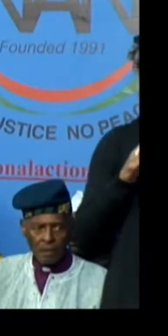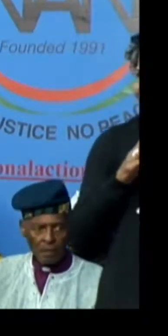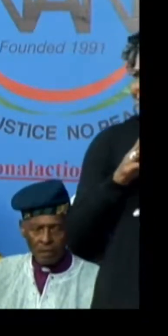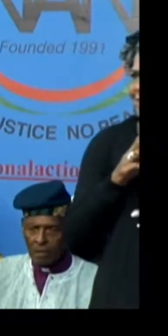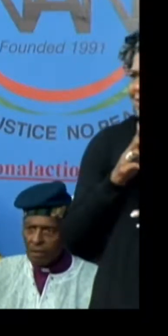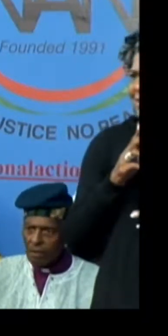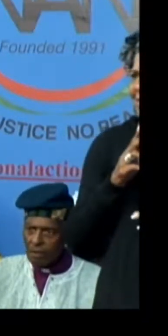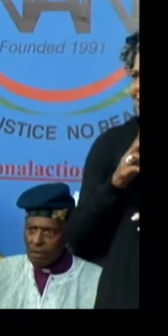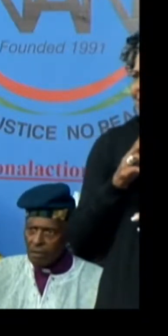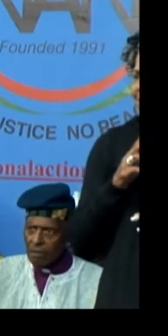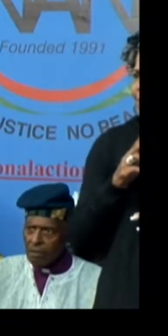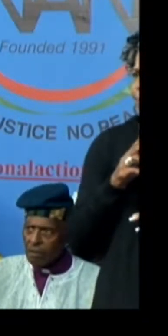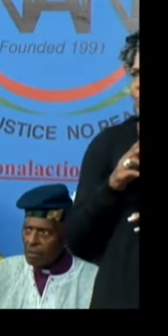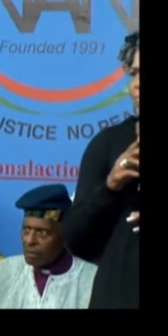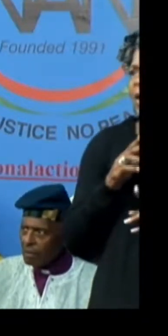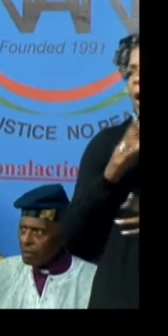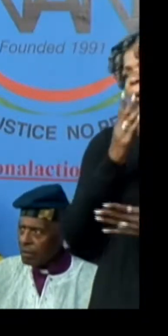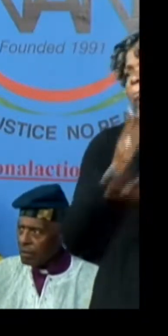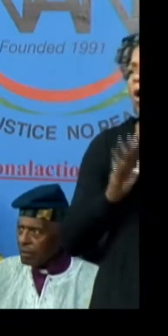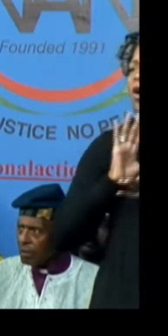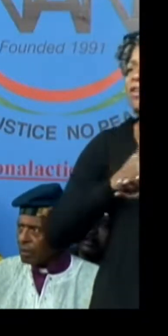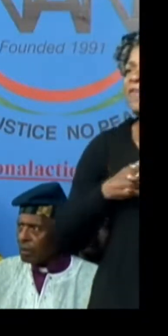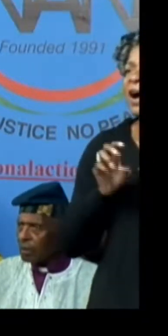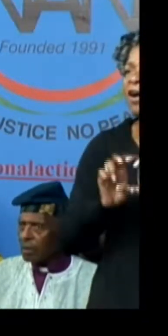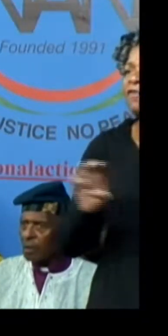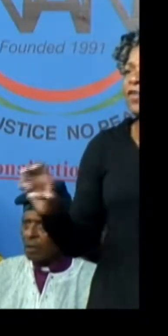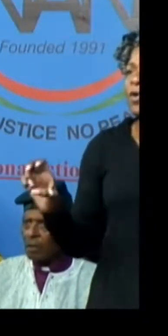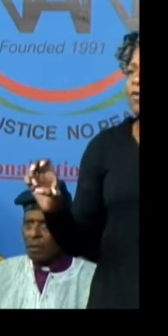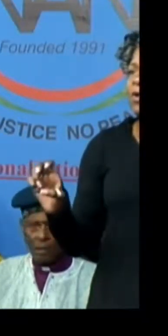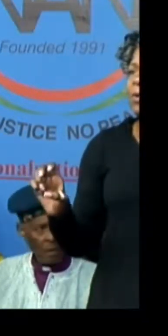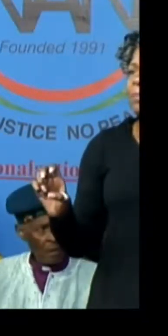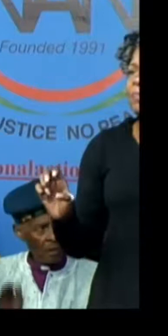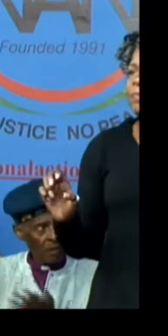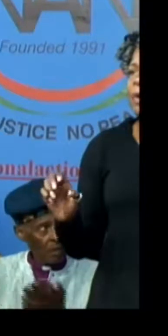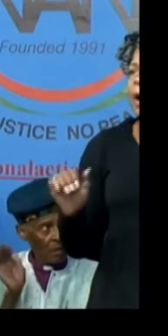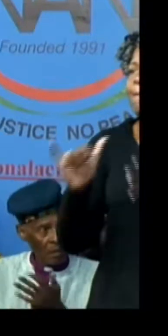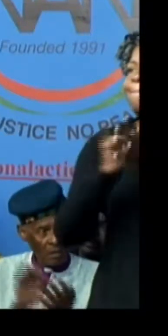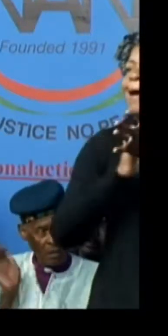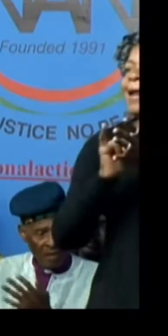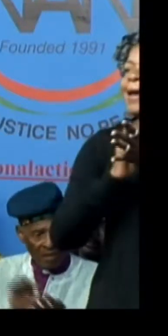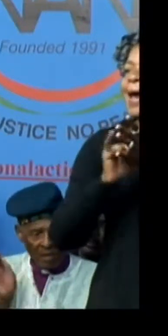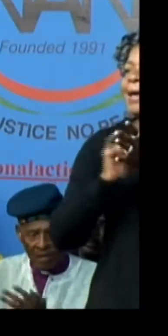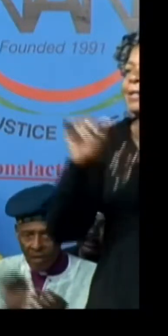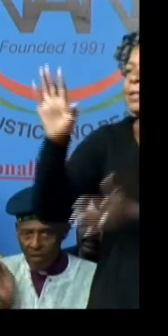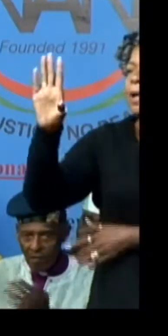part of our forum with Dawn Jones, the Manhattan Borough President Gail Brewer.